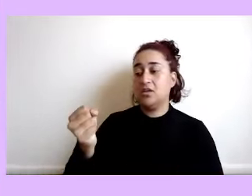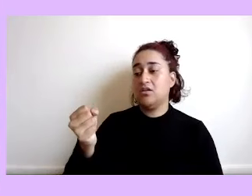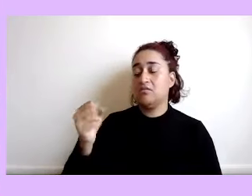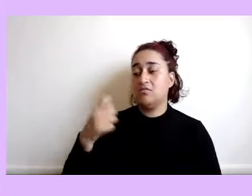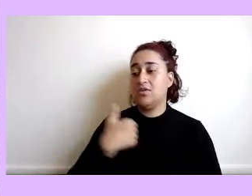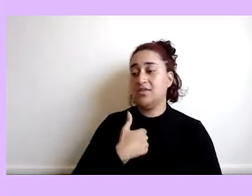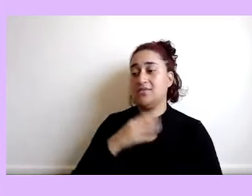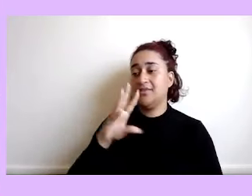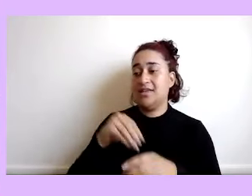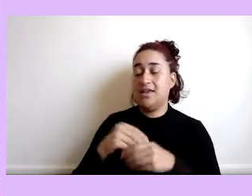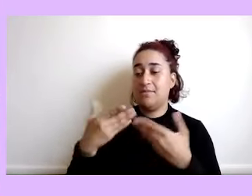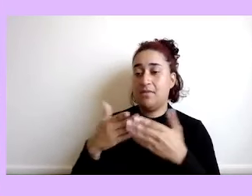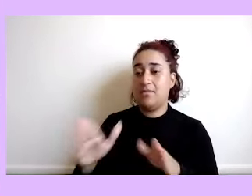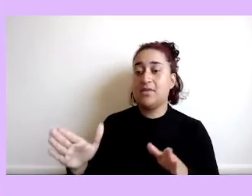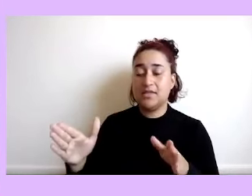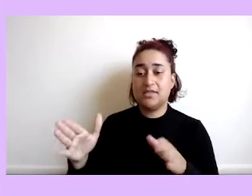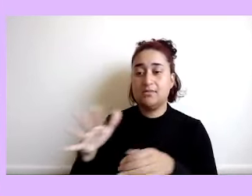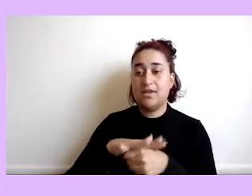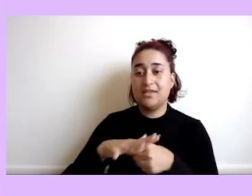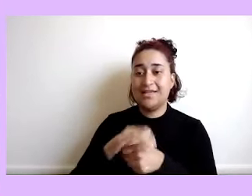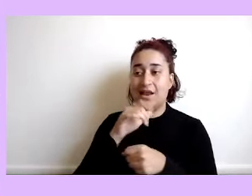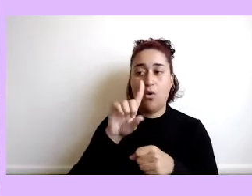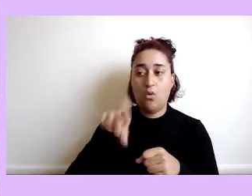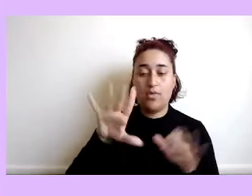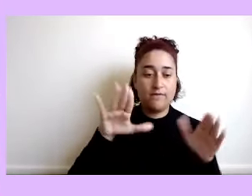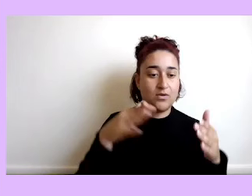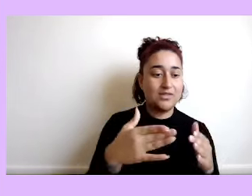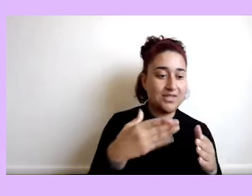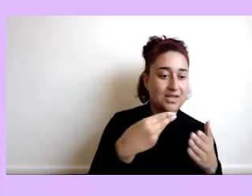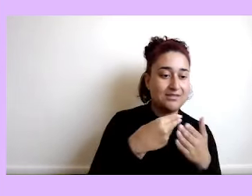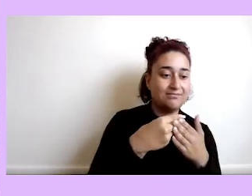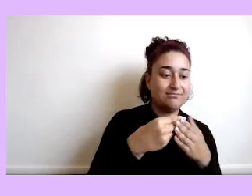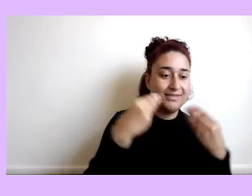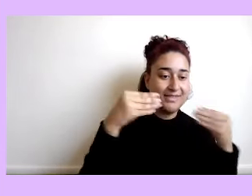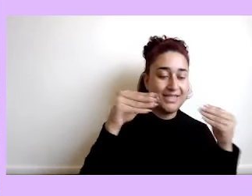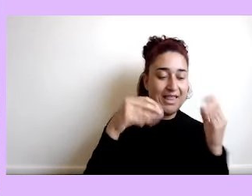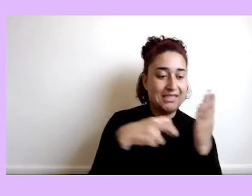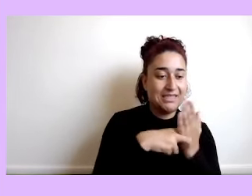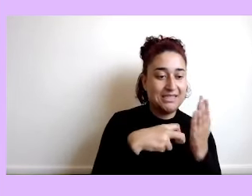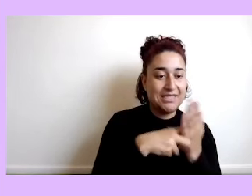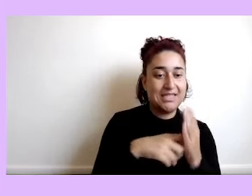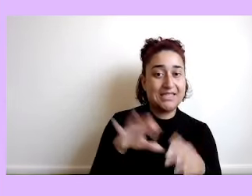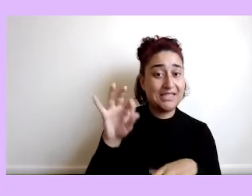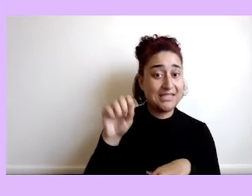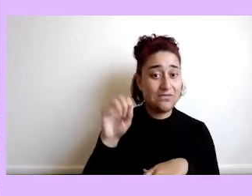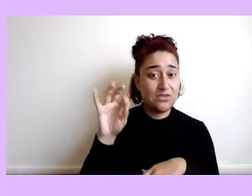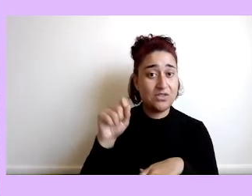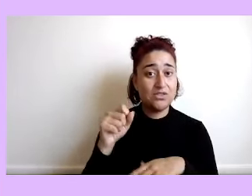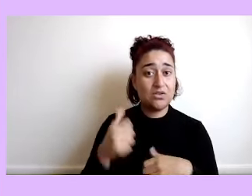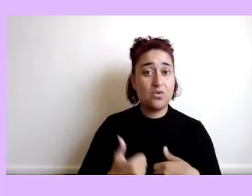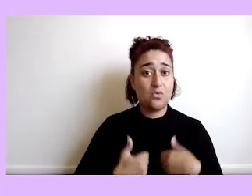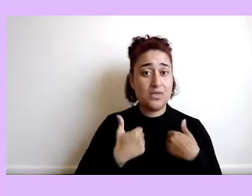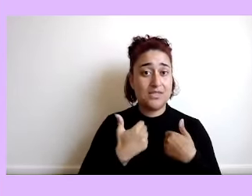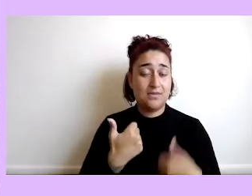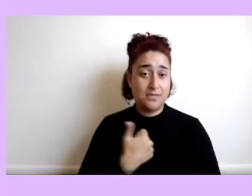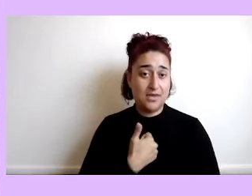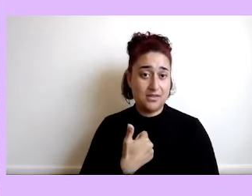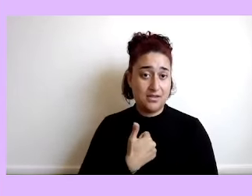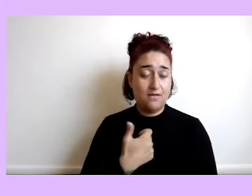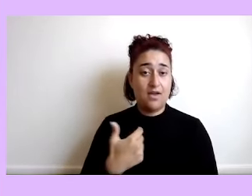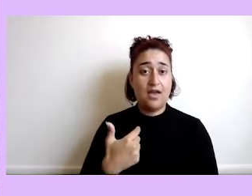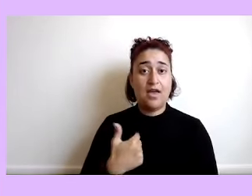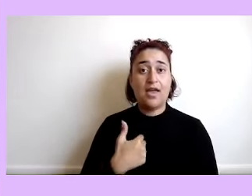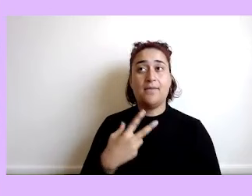focusing on selling tickets and having people come to us. And as a San Francisco resident, I am very, very